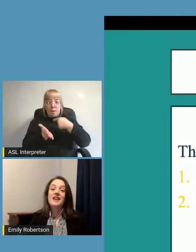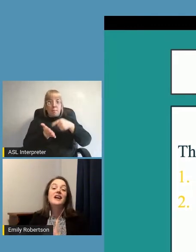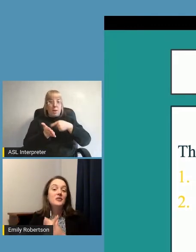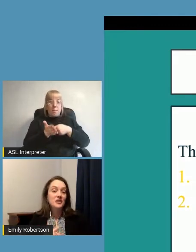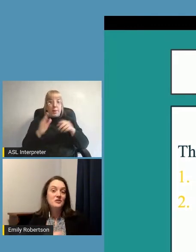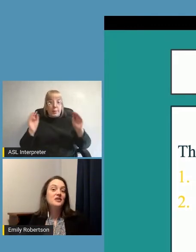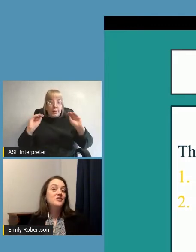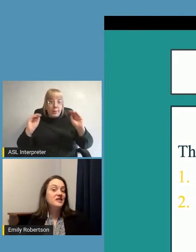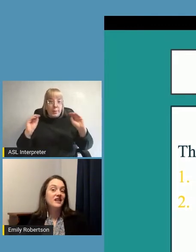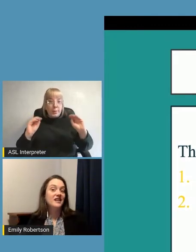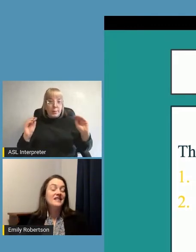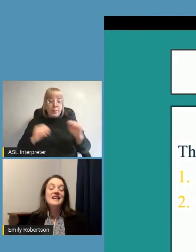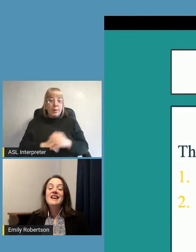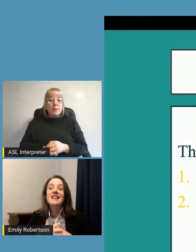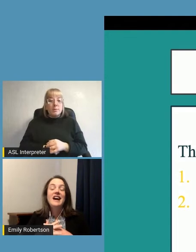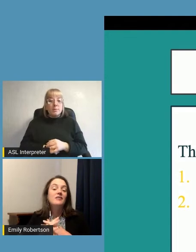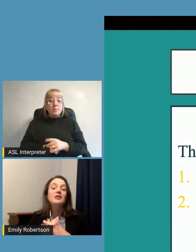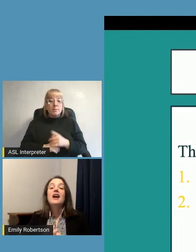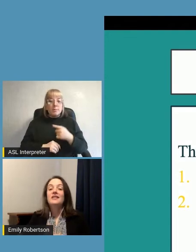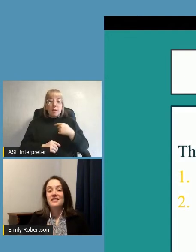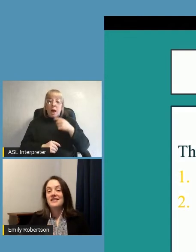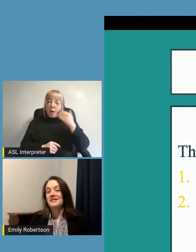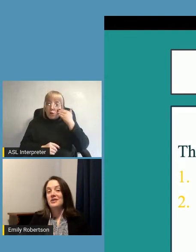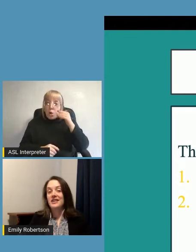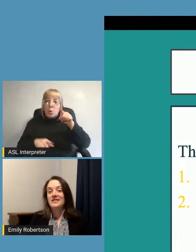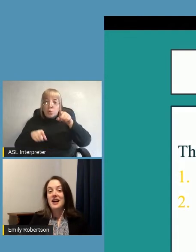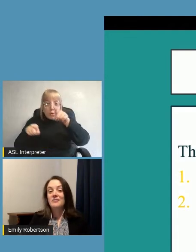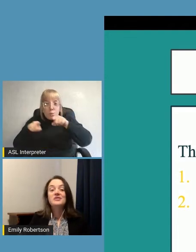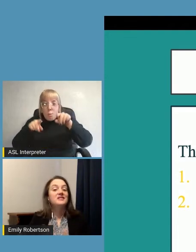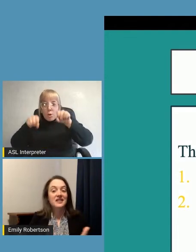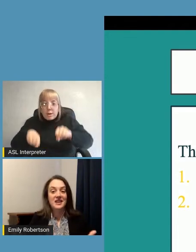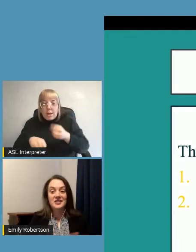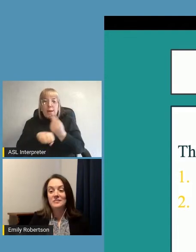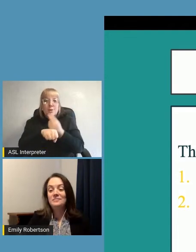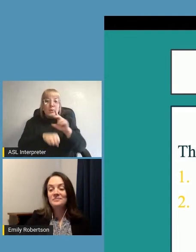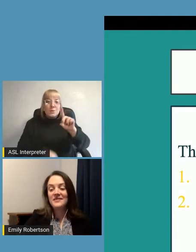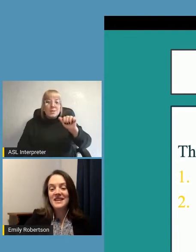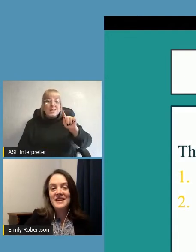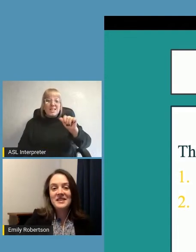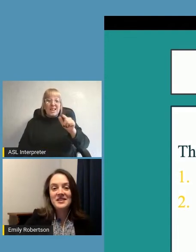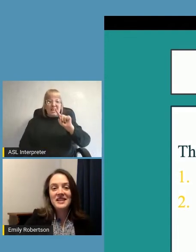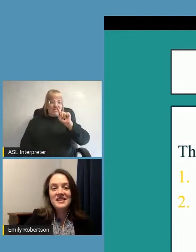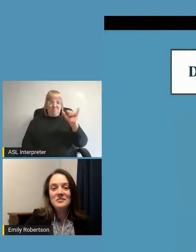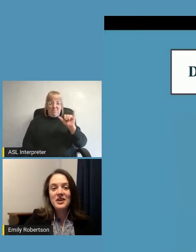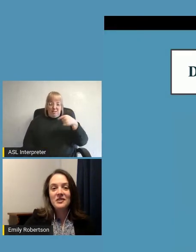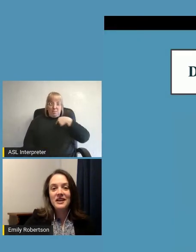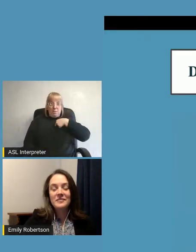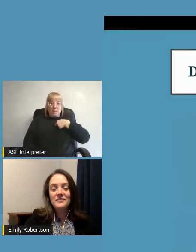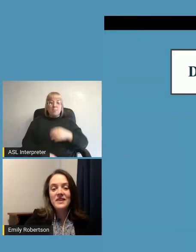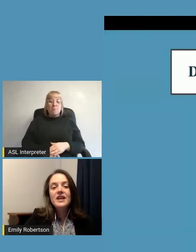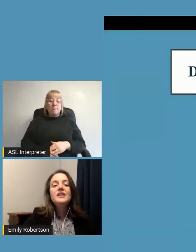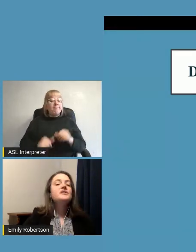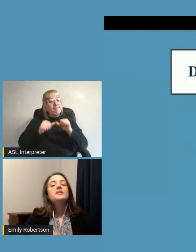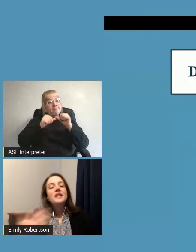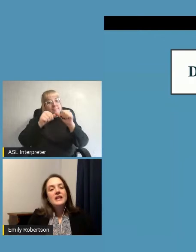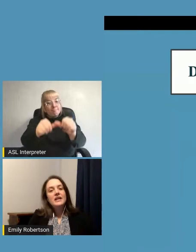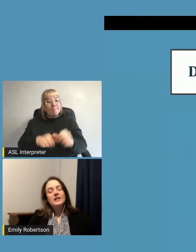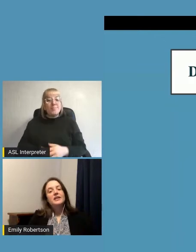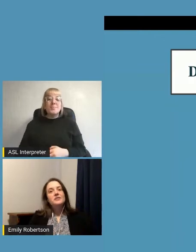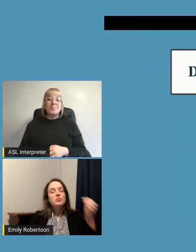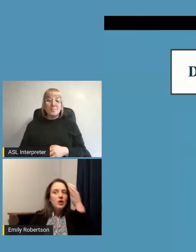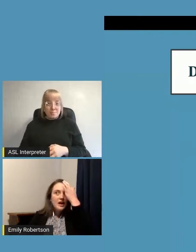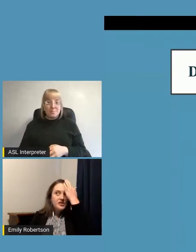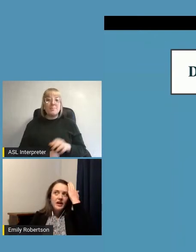to you today. I know that you can use data and have a lot of success with it, just like I do. So let's keep going. So the